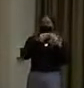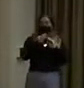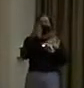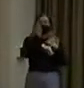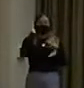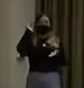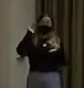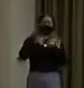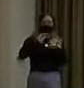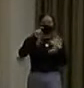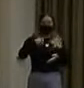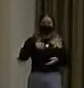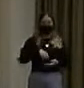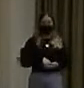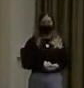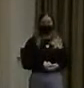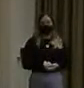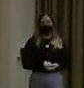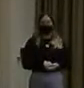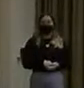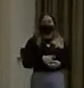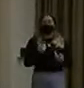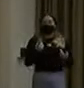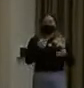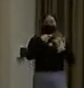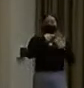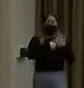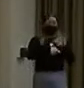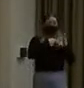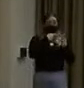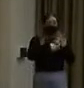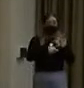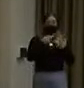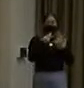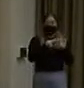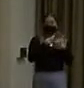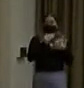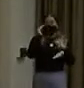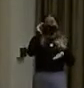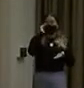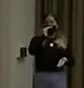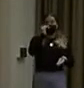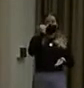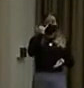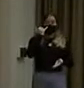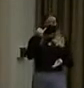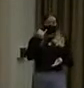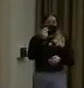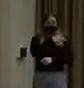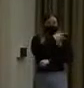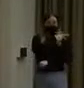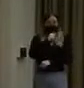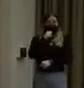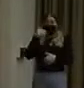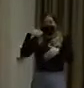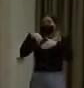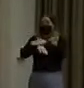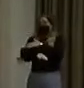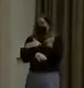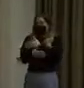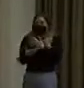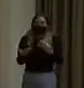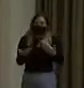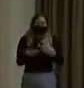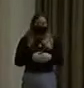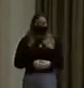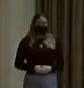beds because they're just too costly, and if you have beds, they're going to get filled unnecessarily. And at the same time, what we